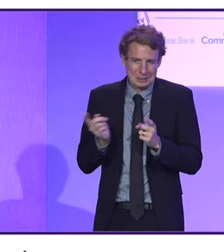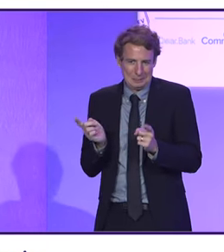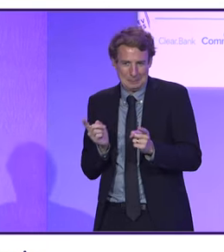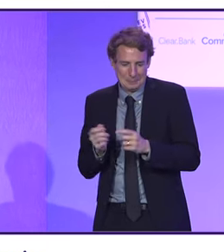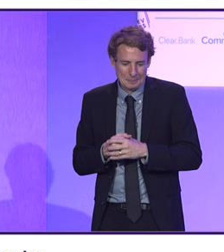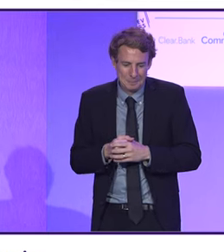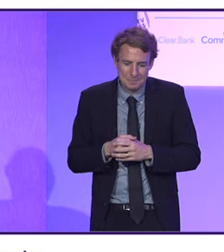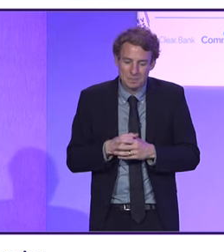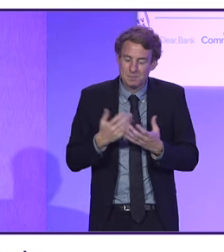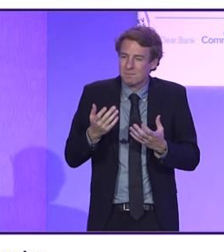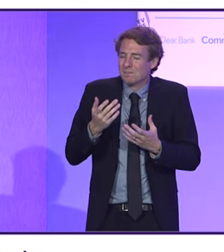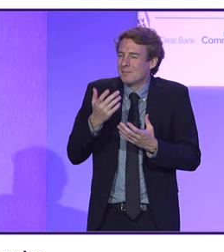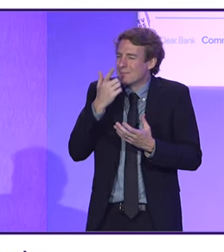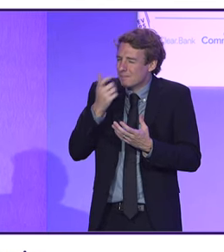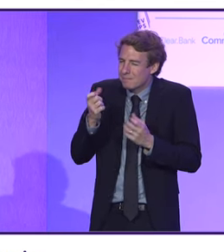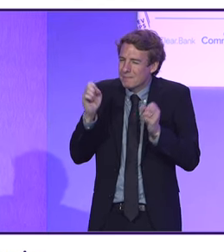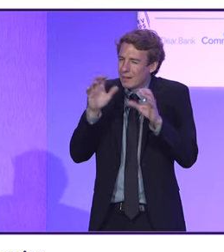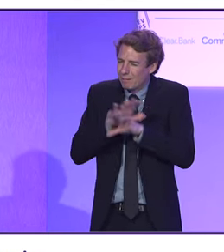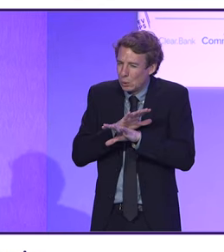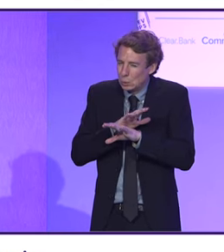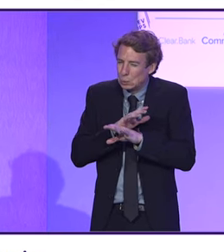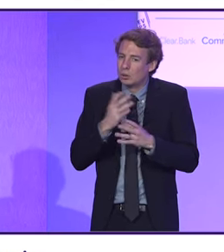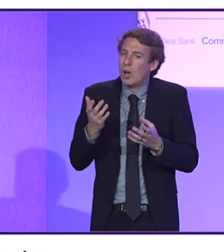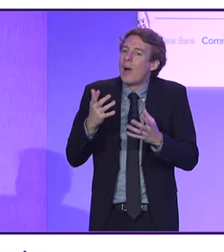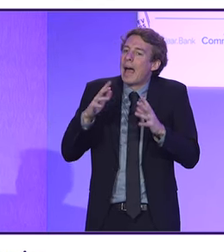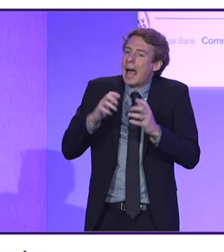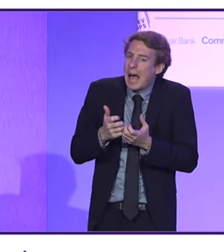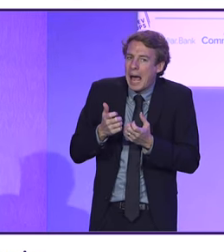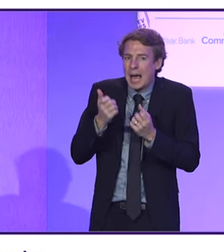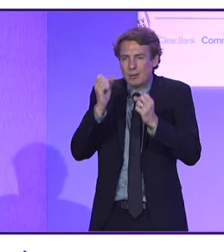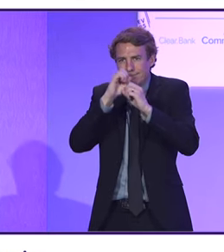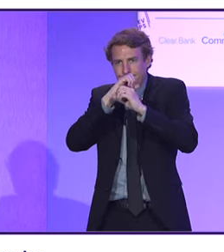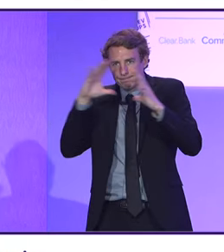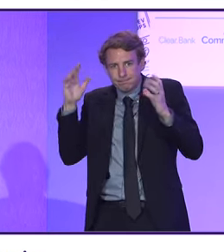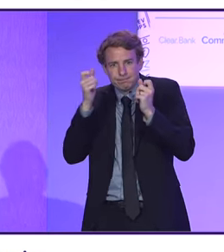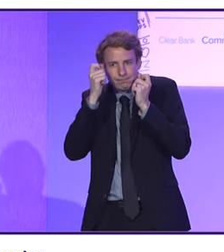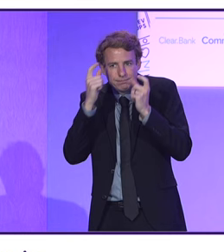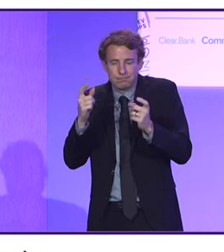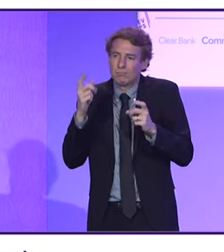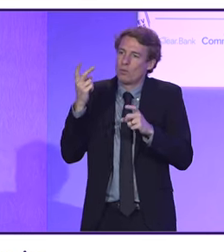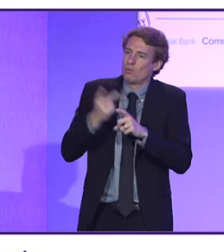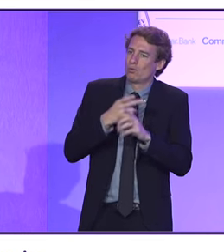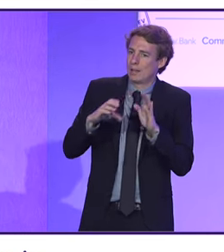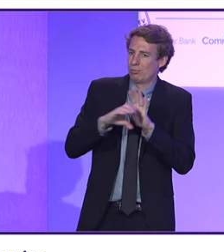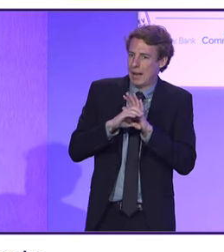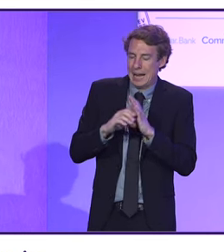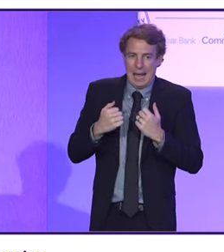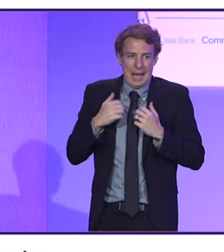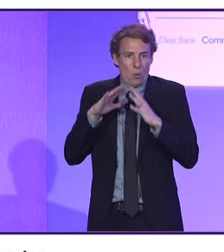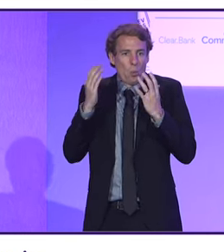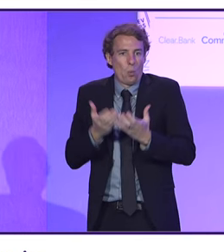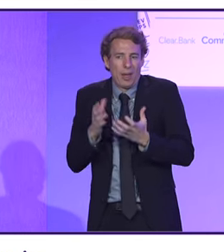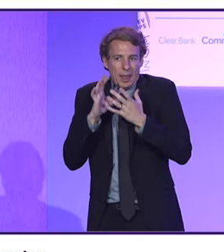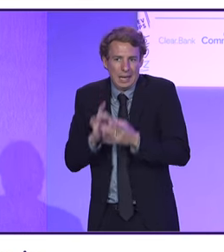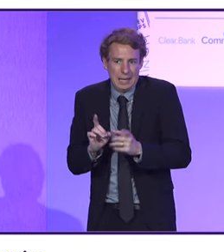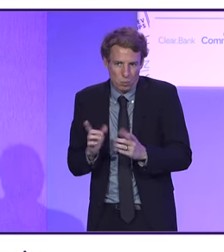And the way that we break down that rebranding to understand how it actually applies to our world, to our context, is we dive into the